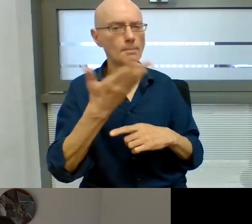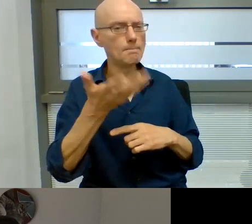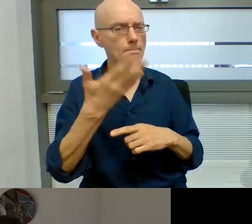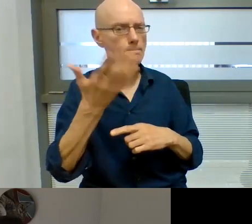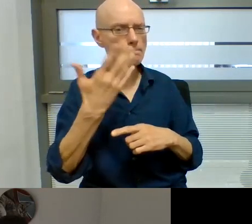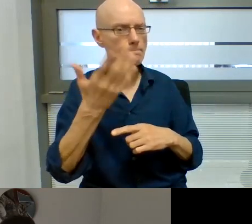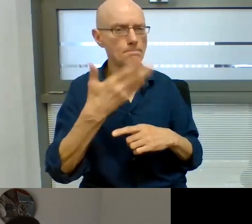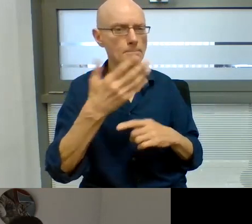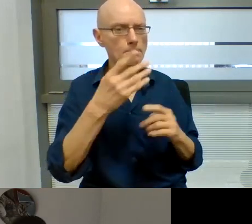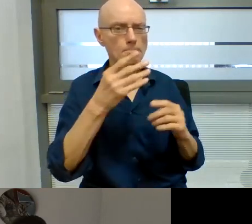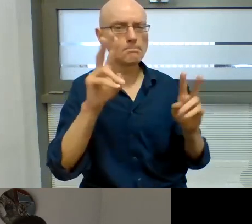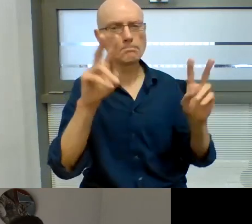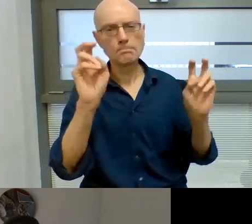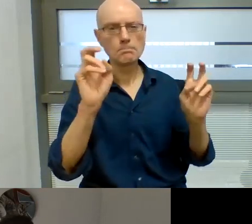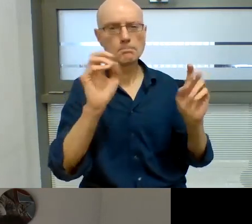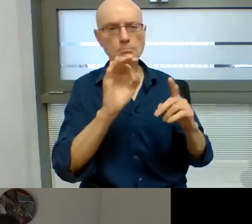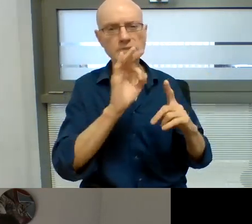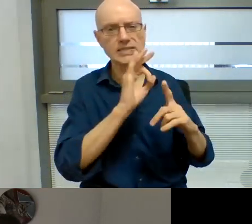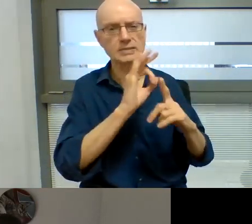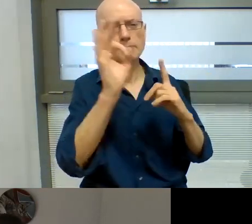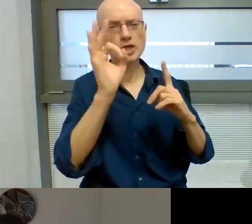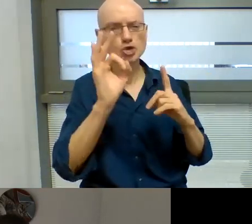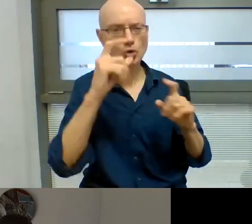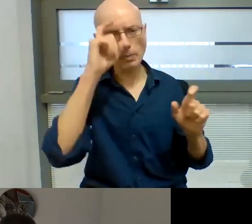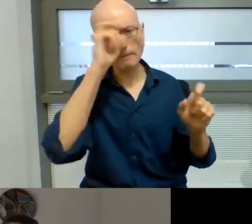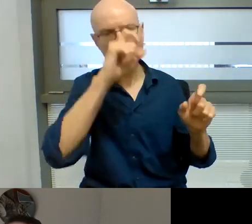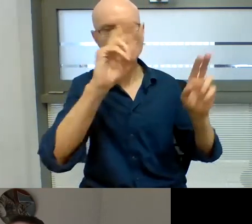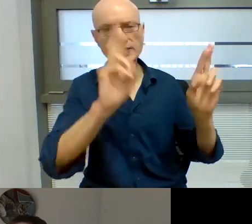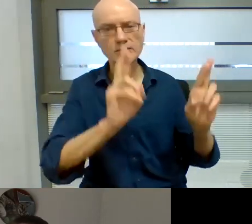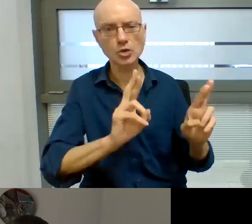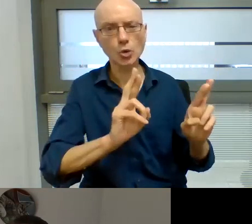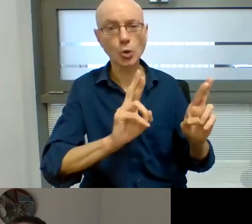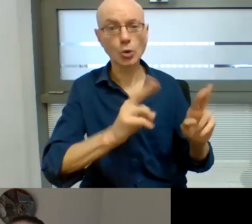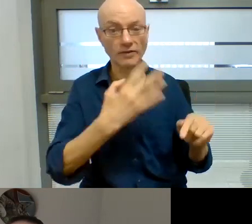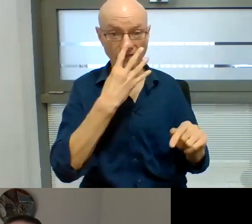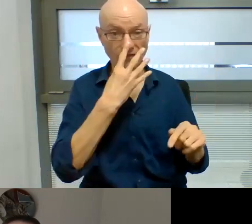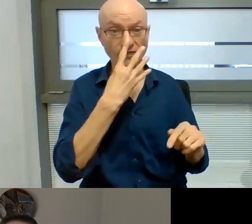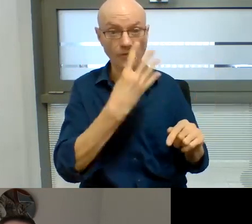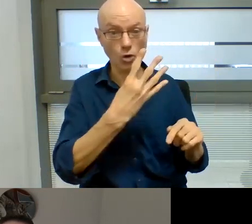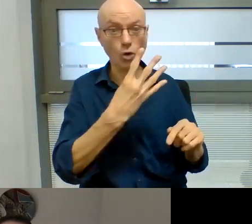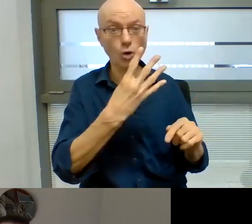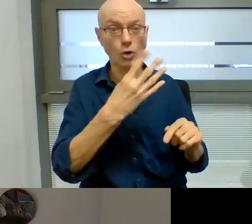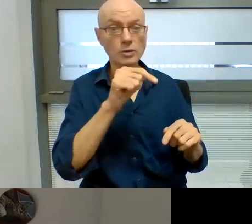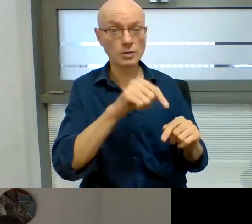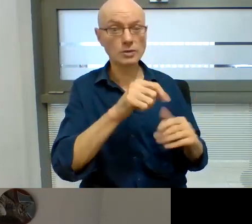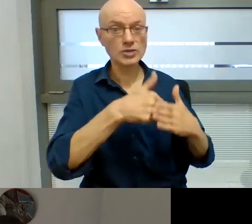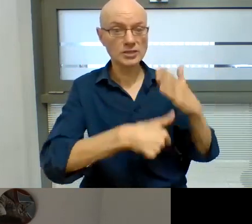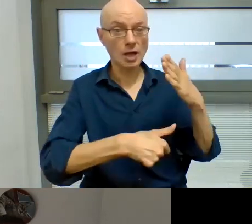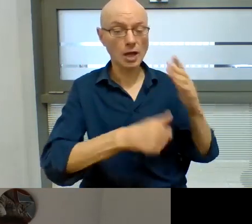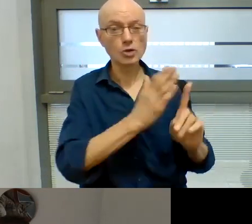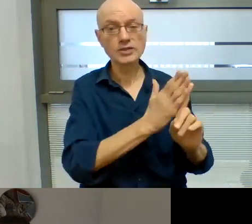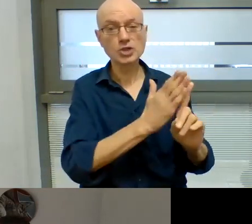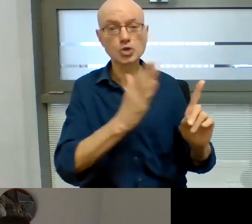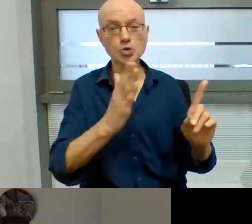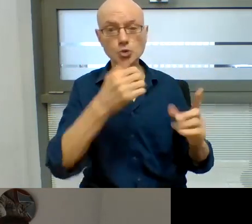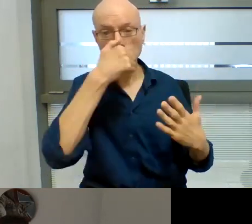a special, in inverted commas, boarding school from the age of 4, so to 16.